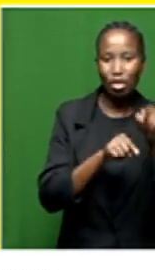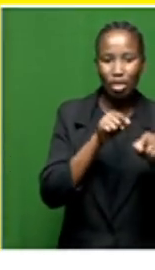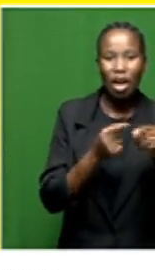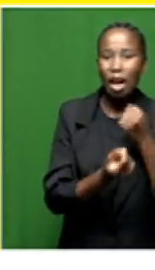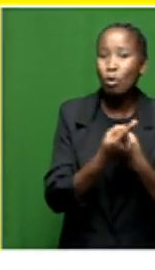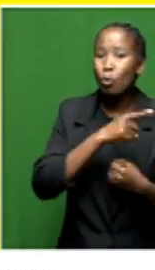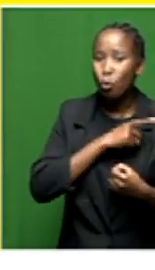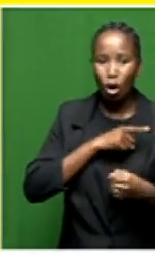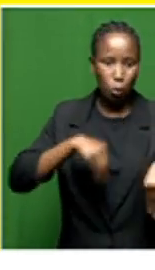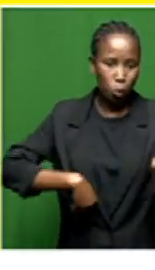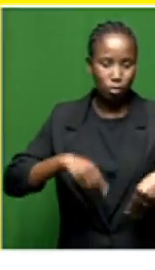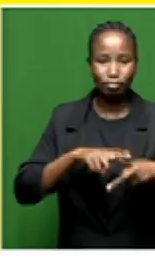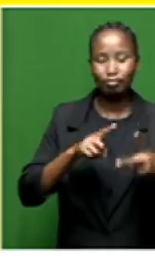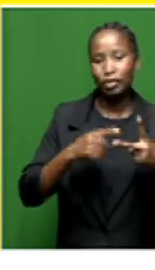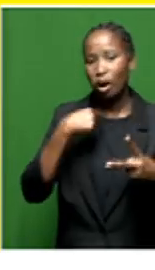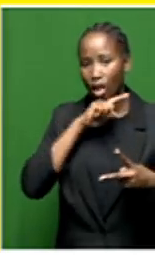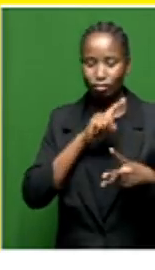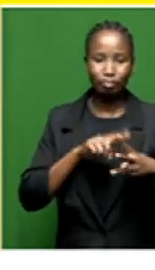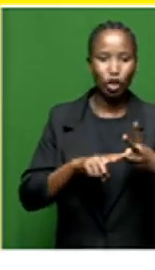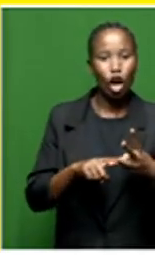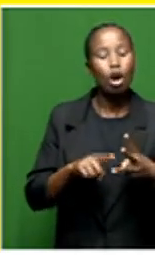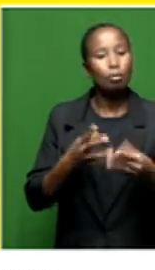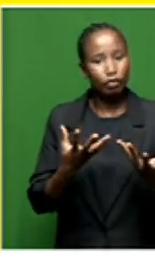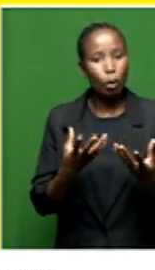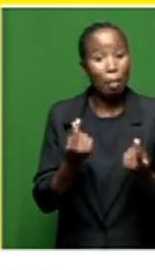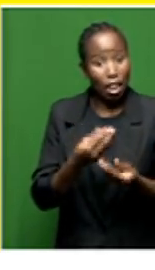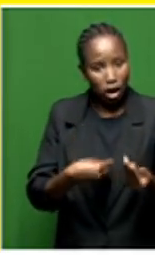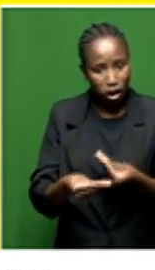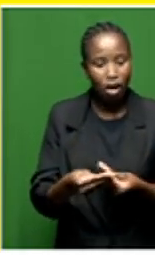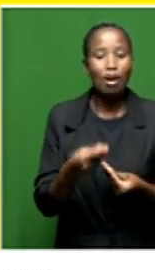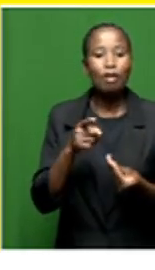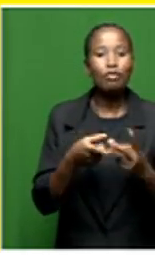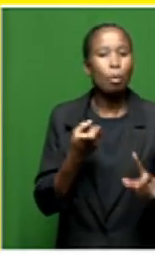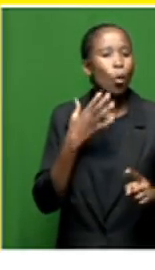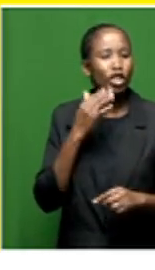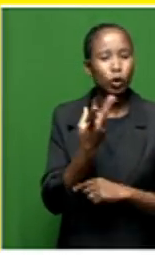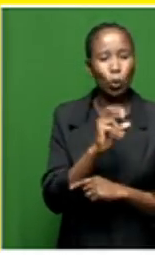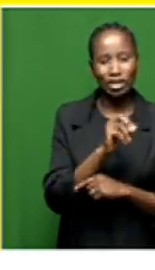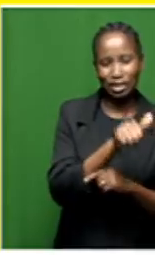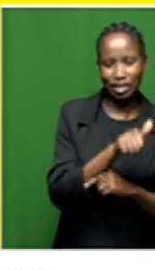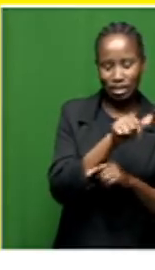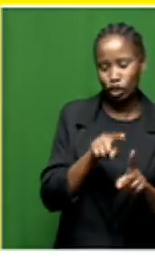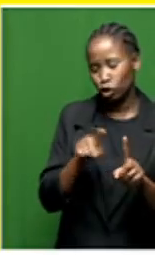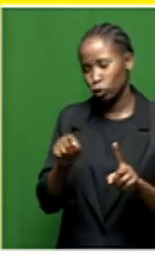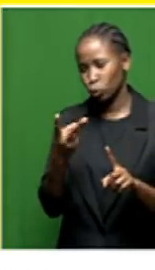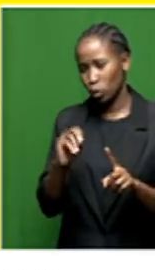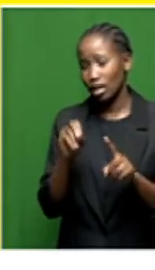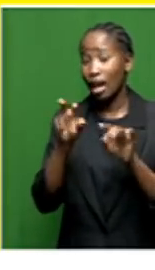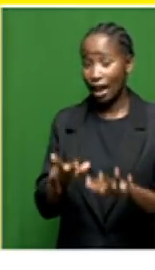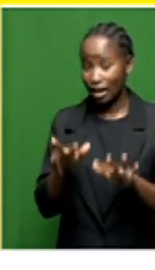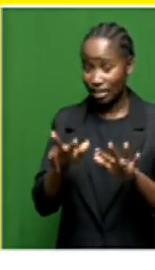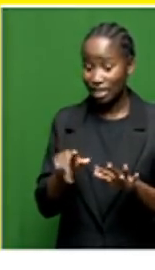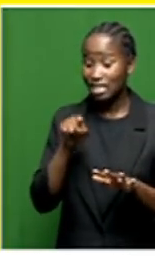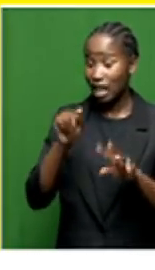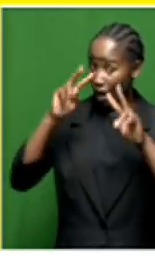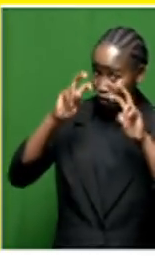of fraud, corruption, money laundering, and this for the periods 2016 and 2018. And the investigation